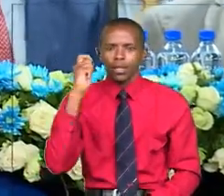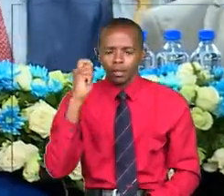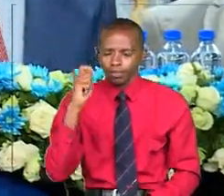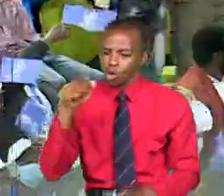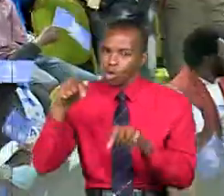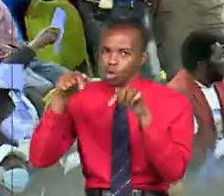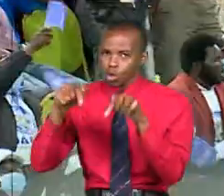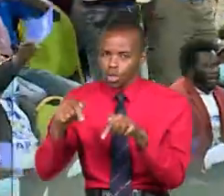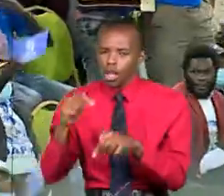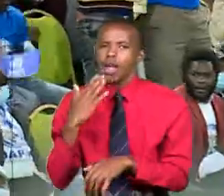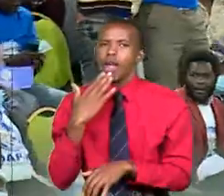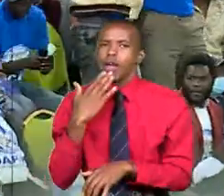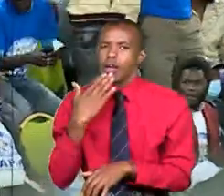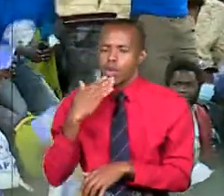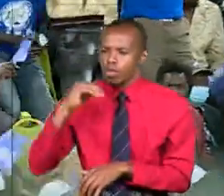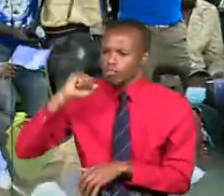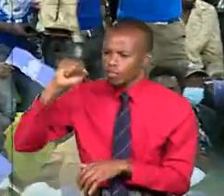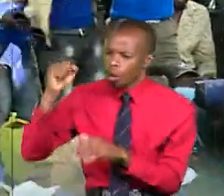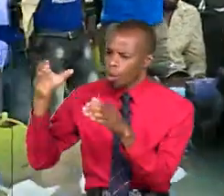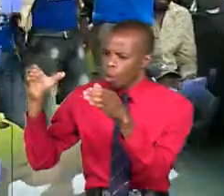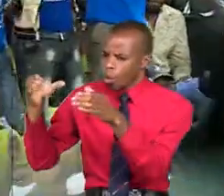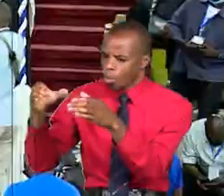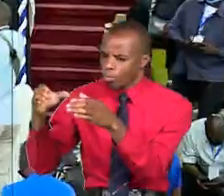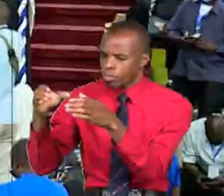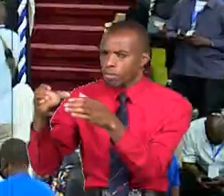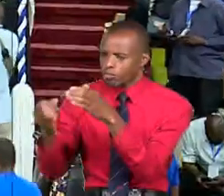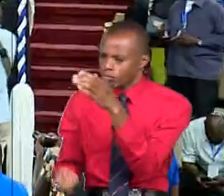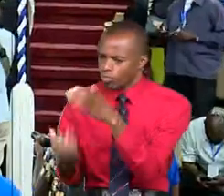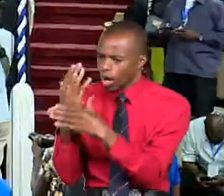Today, the Luya political bloc welcomes another child.